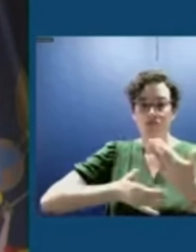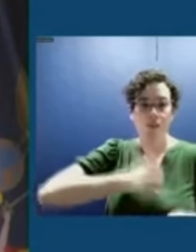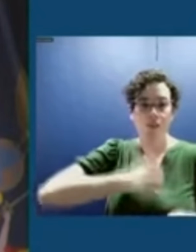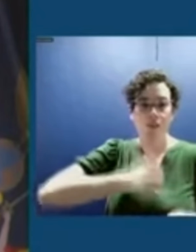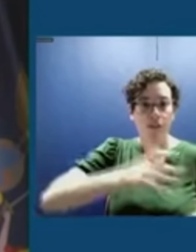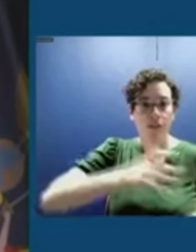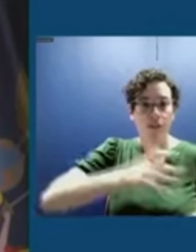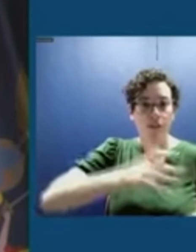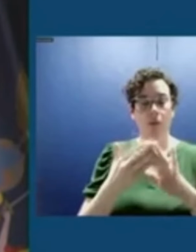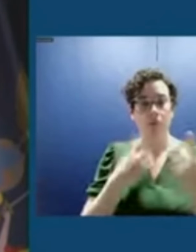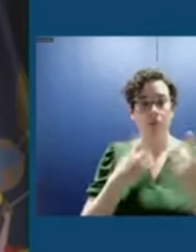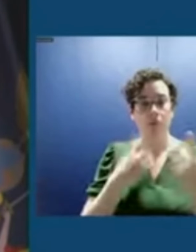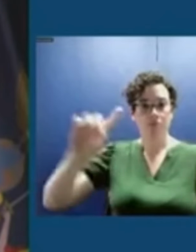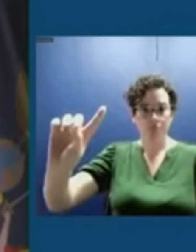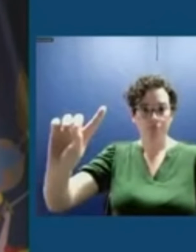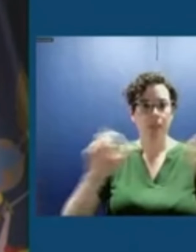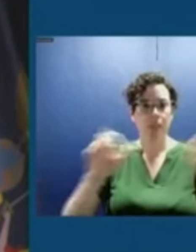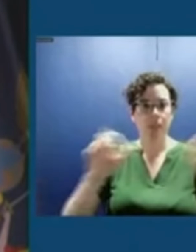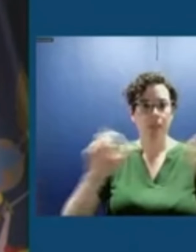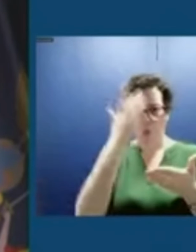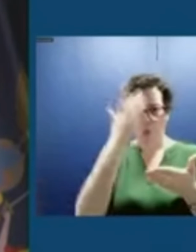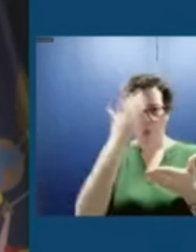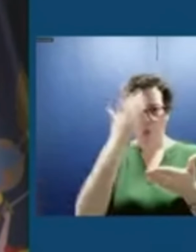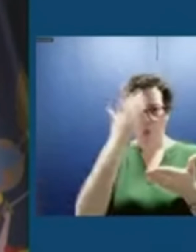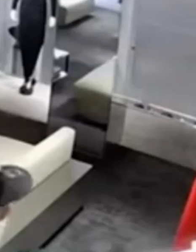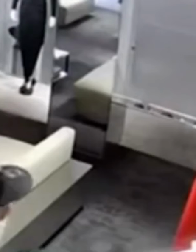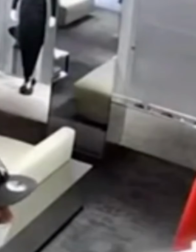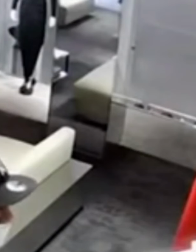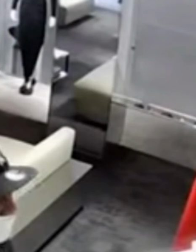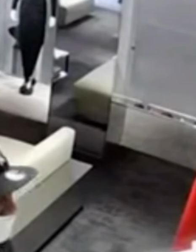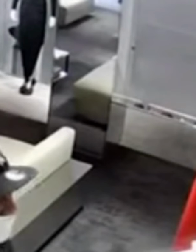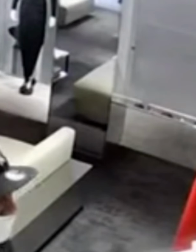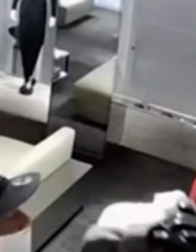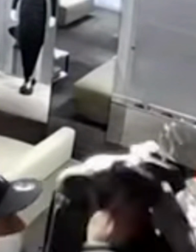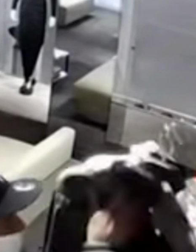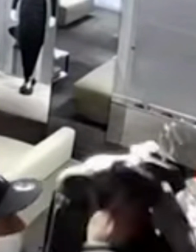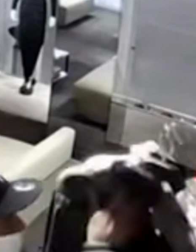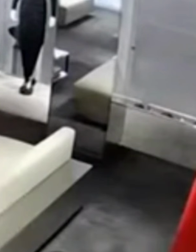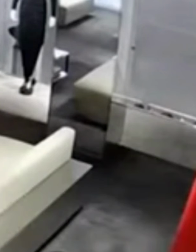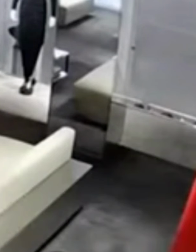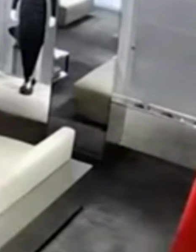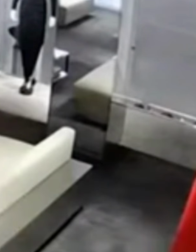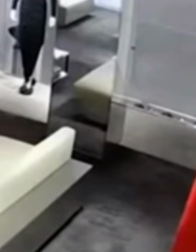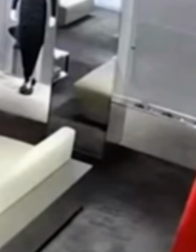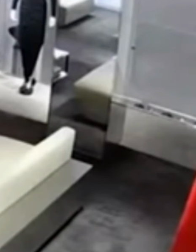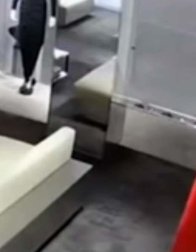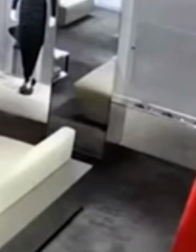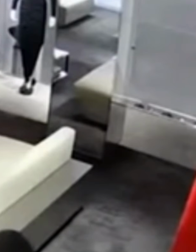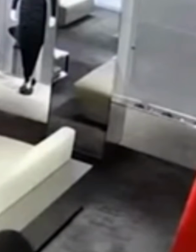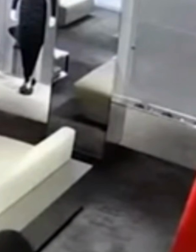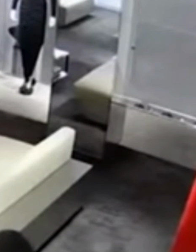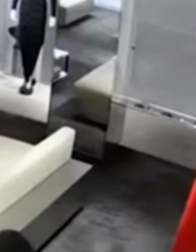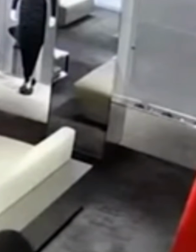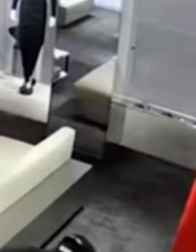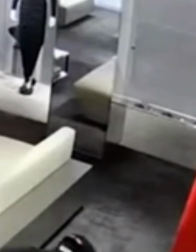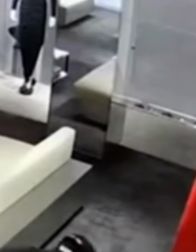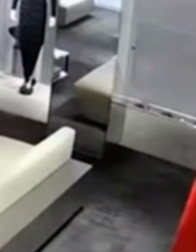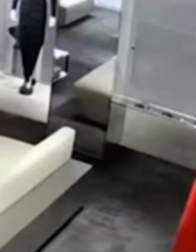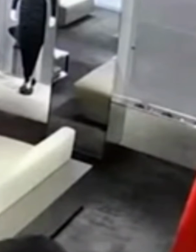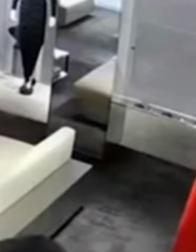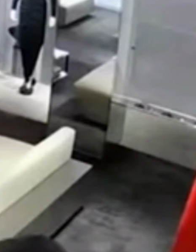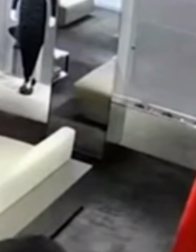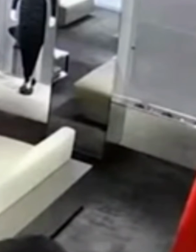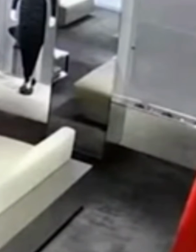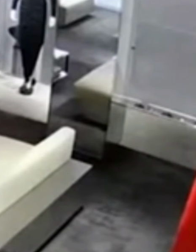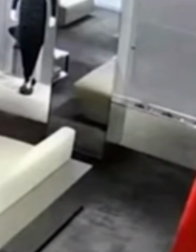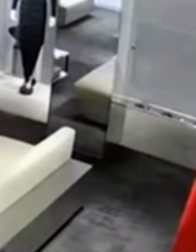from a misdemeanor to a felony. And now, prosecutors will be able to pursue more serious larceny charges that carry